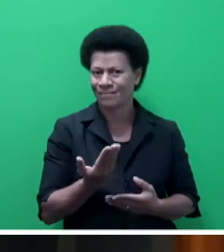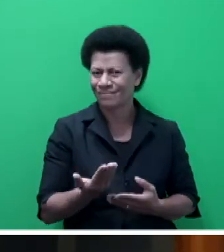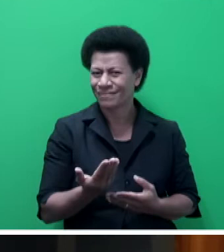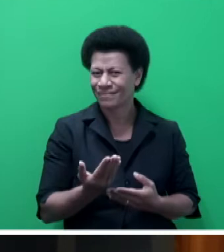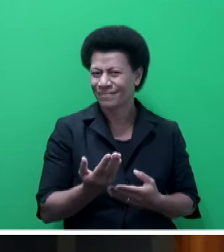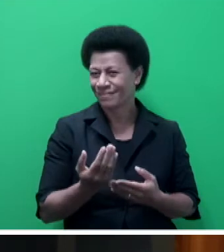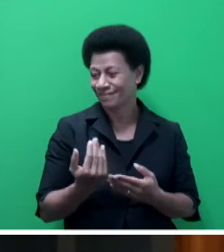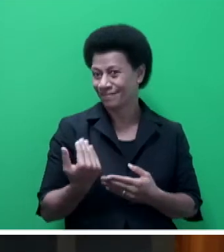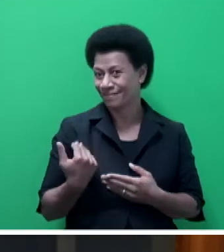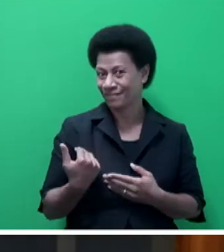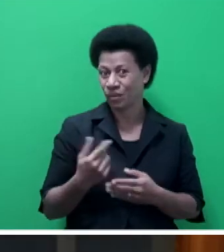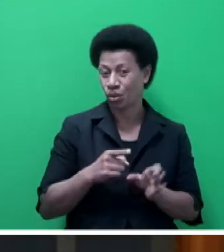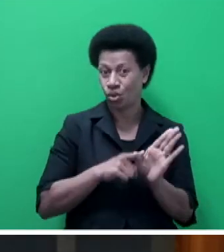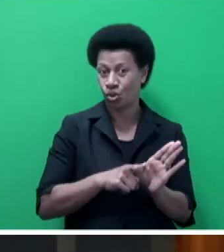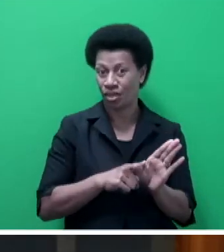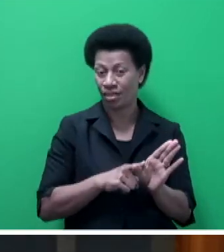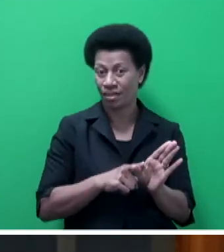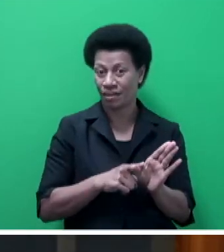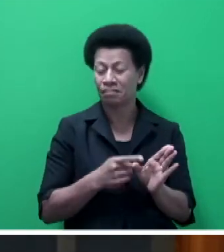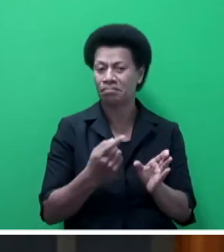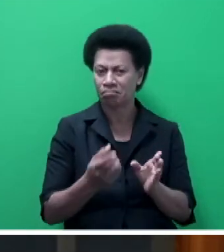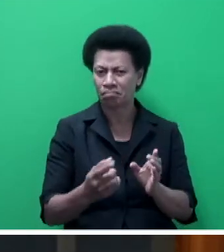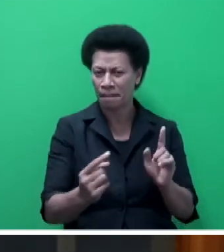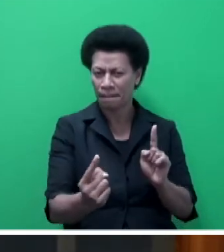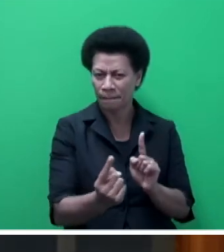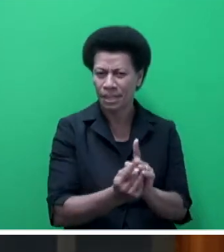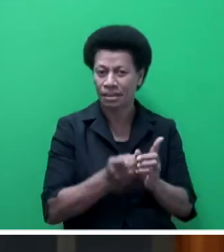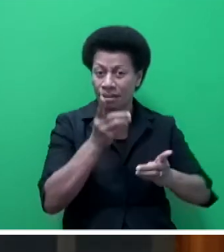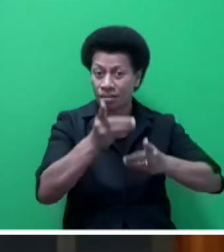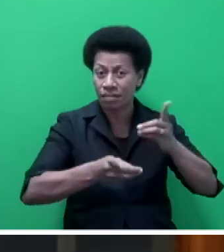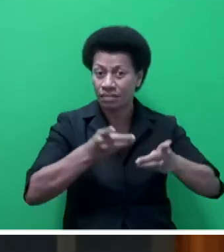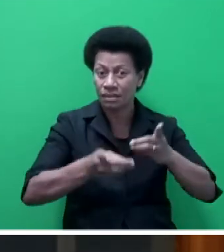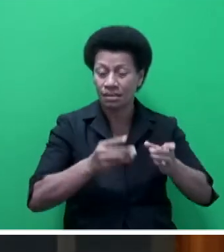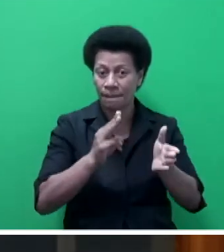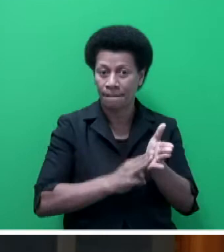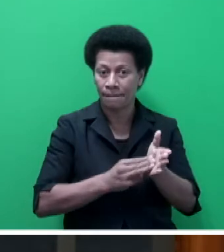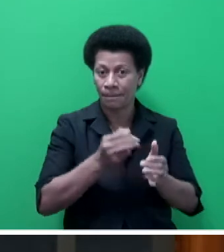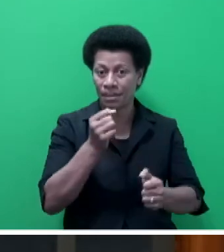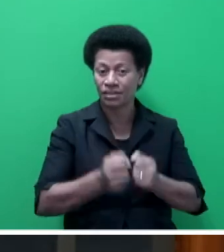Summit held in Suwon 16 to 18 March